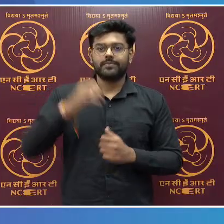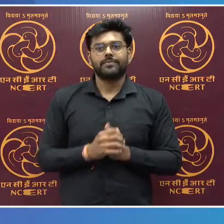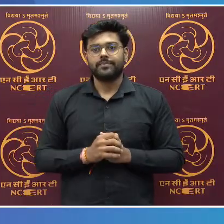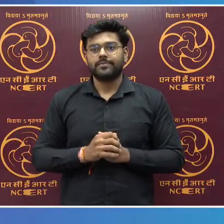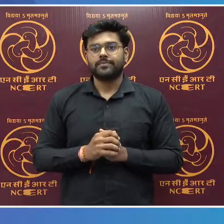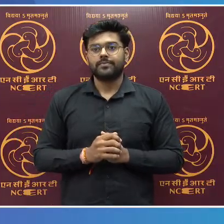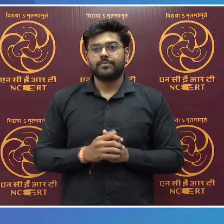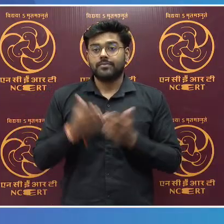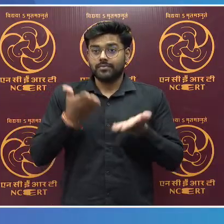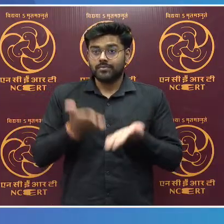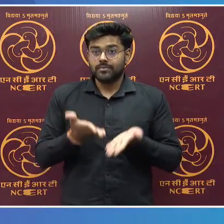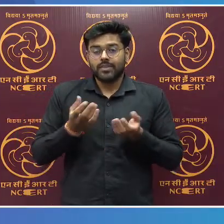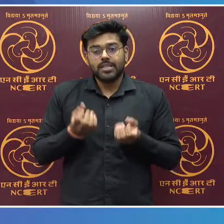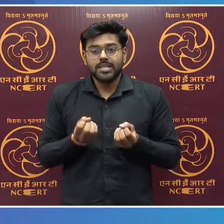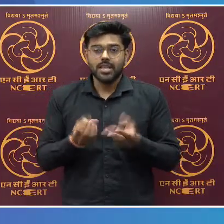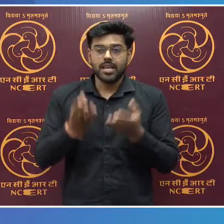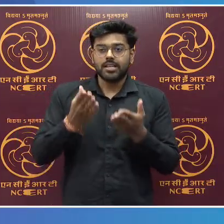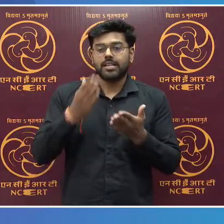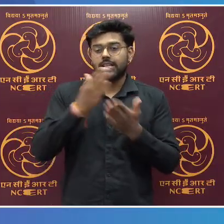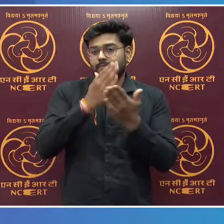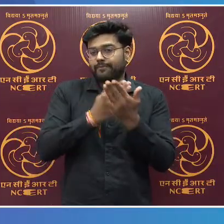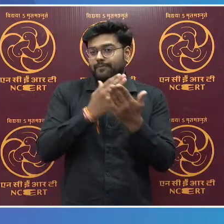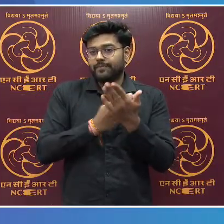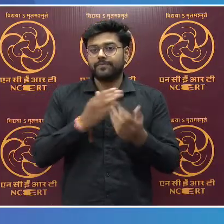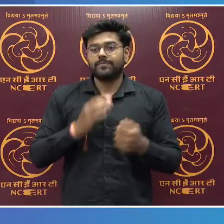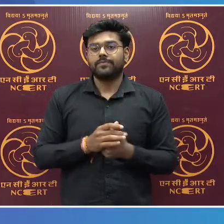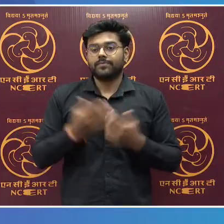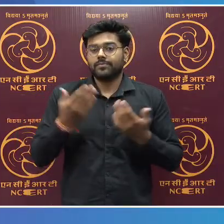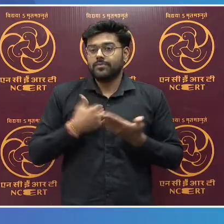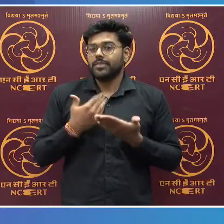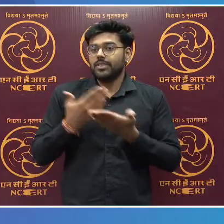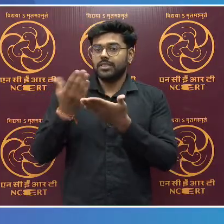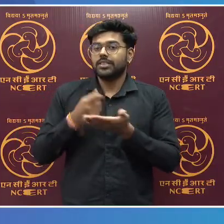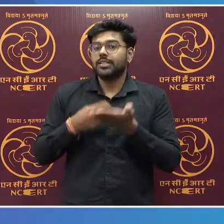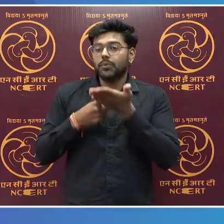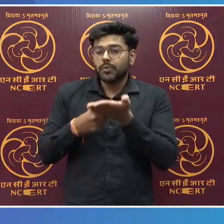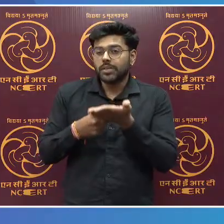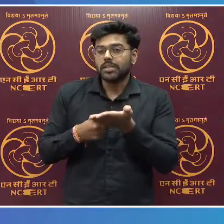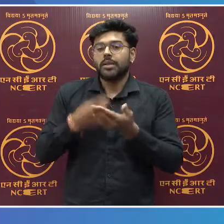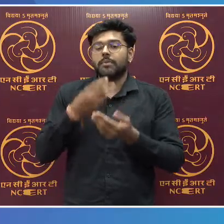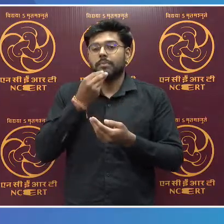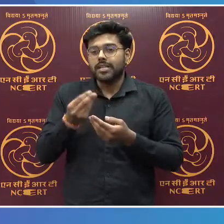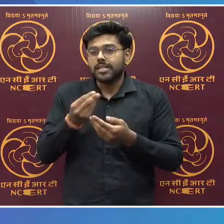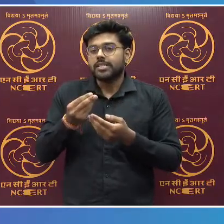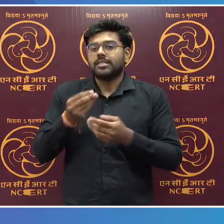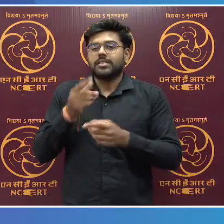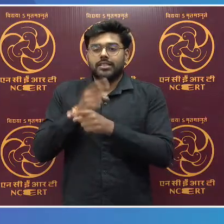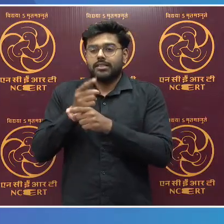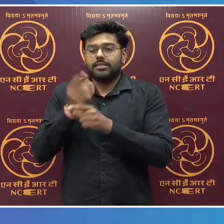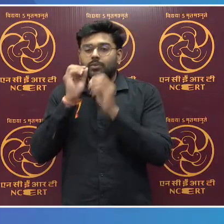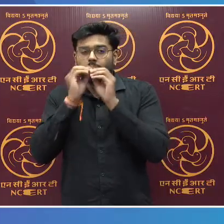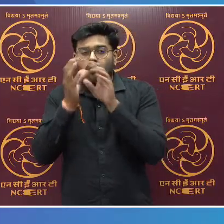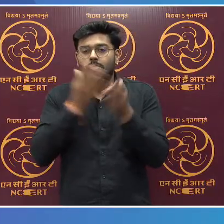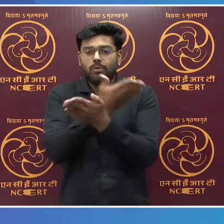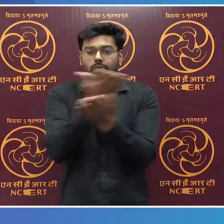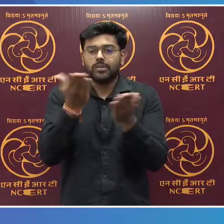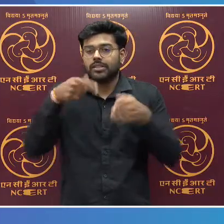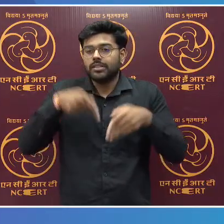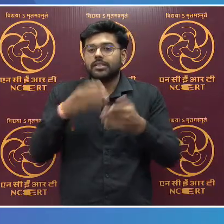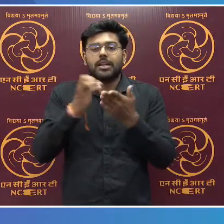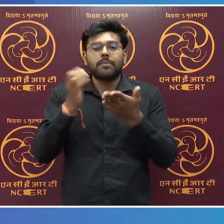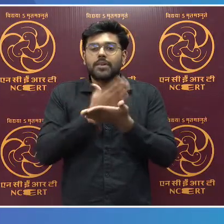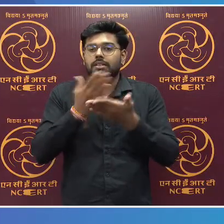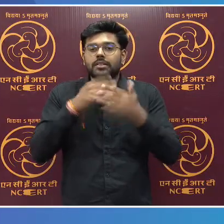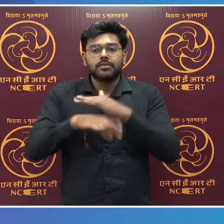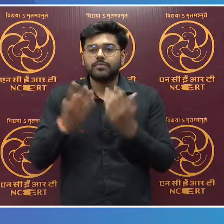8800440559. So with that, let's start today's session. I would like to request you to kindly give an overview of the chapter. Alright, so in